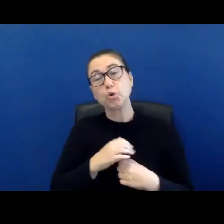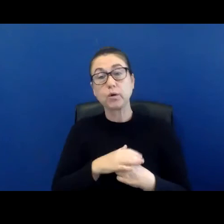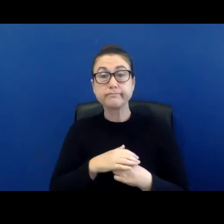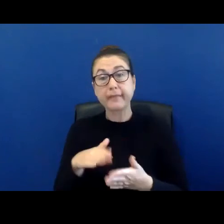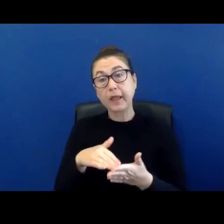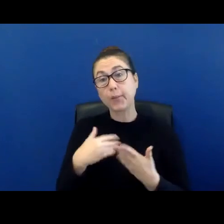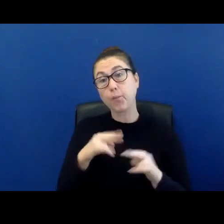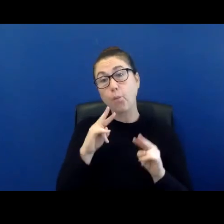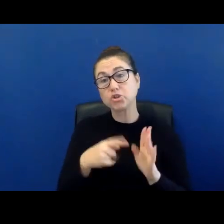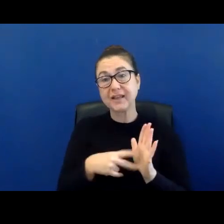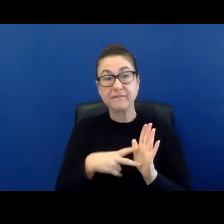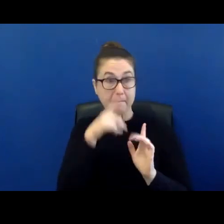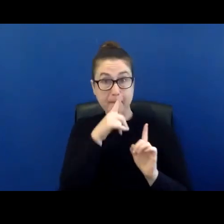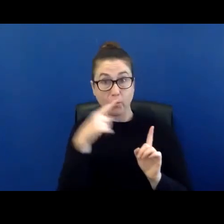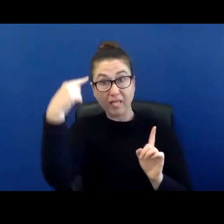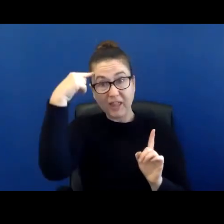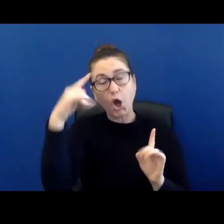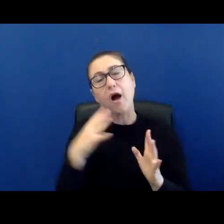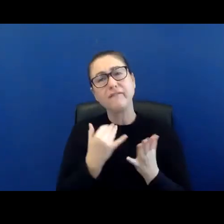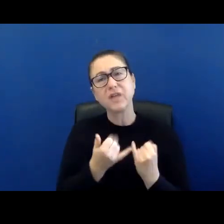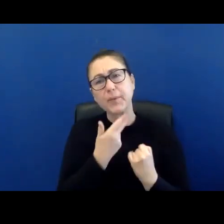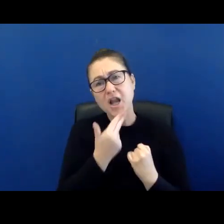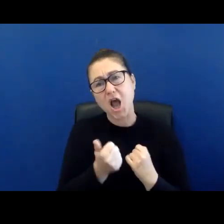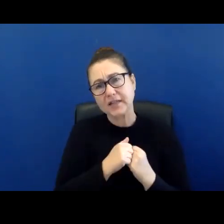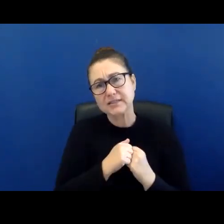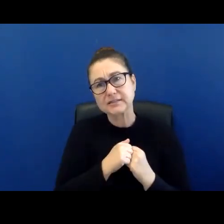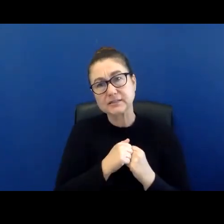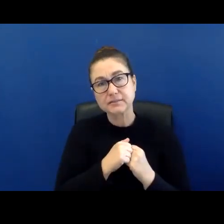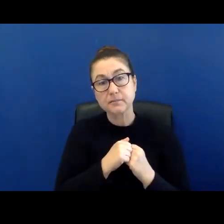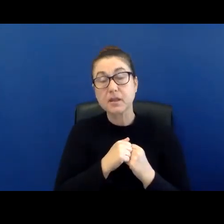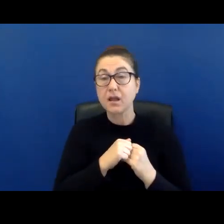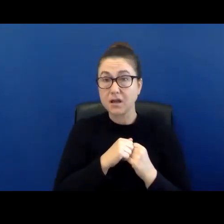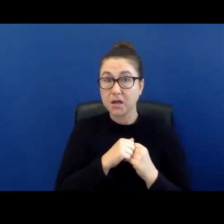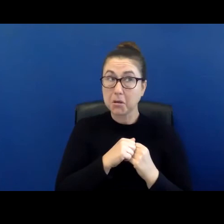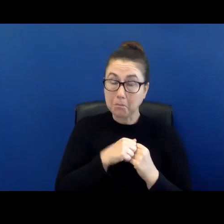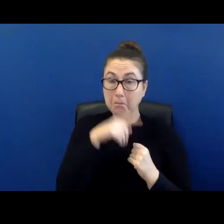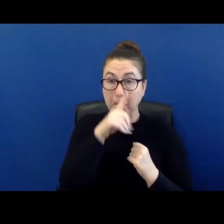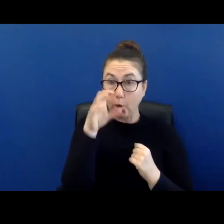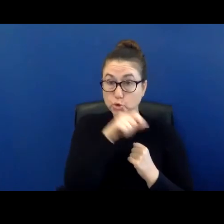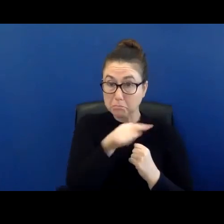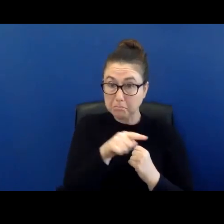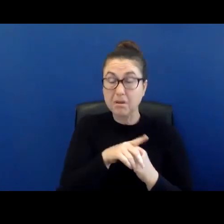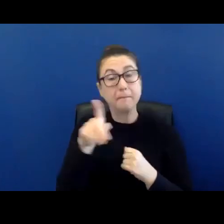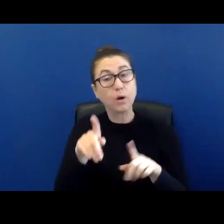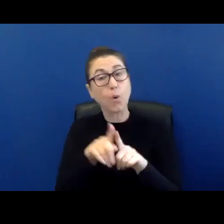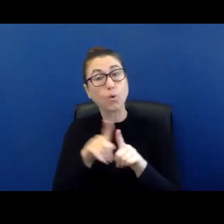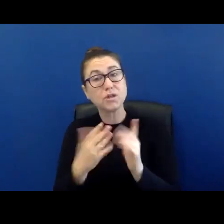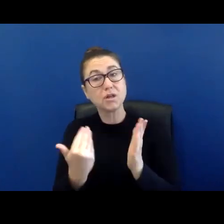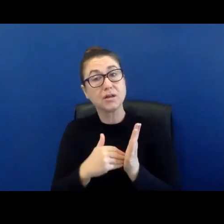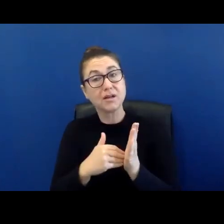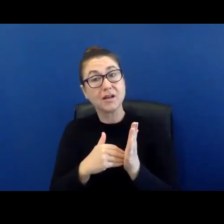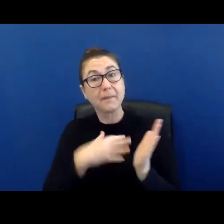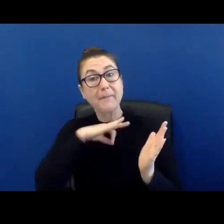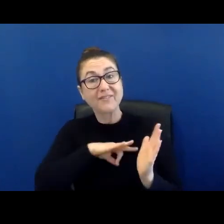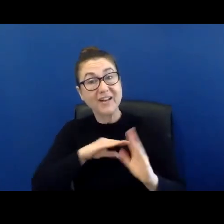watch television. You know, it's very nice. But it also has another element of, you know, education. I